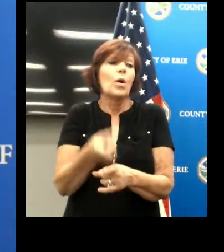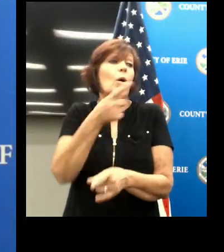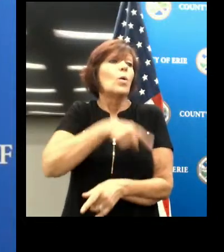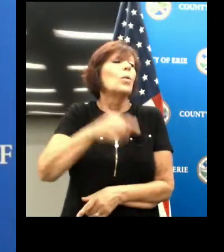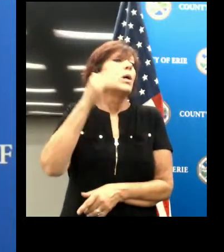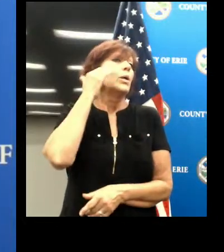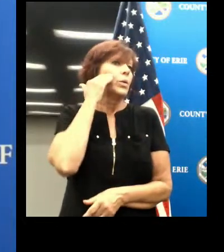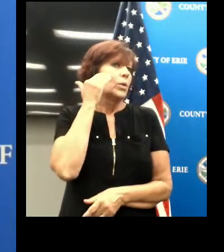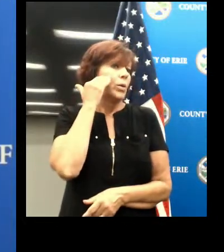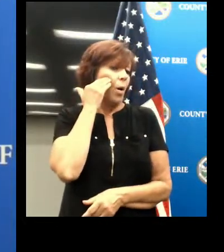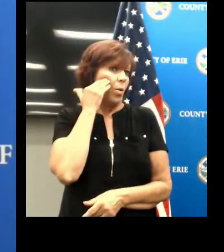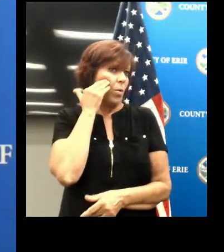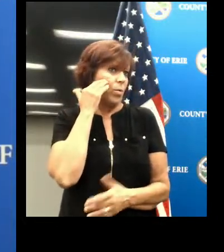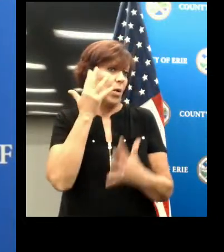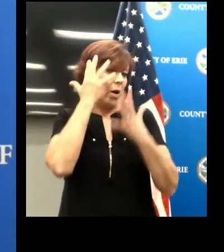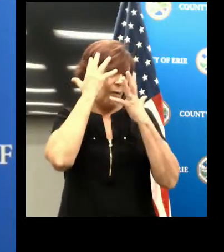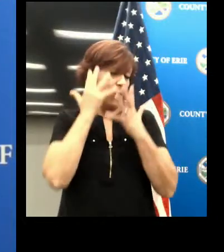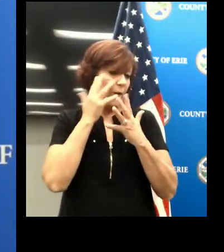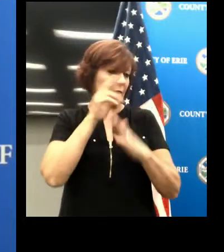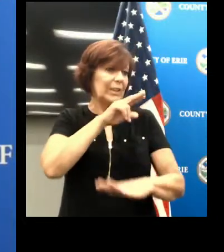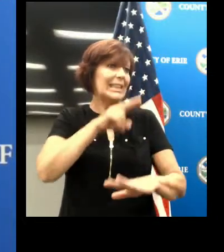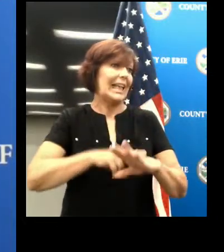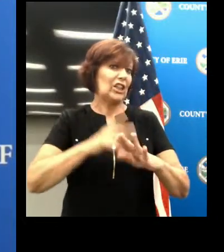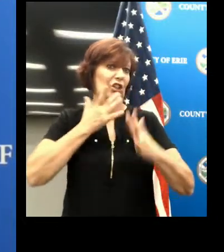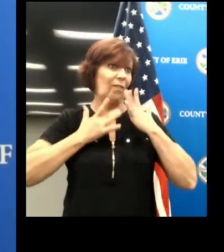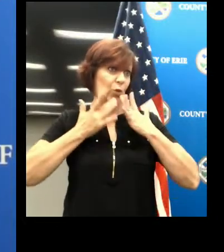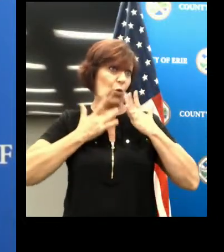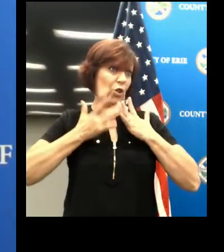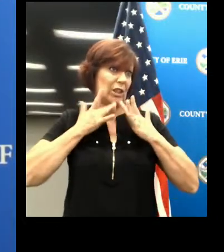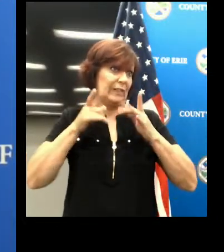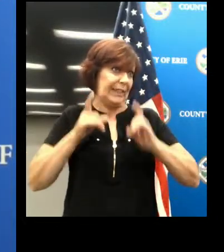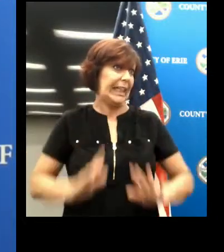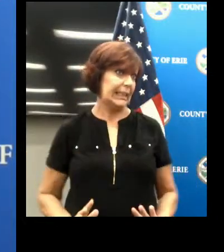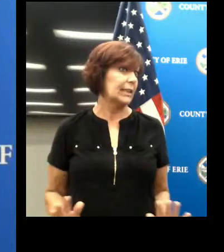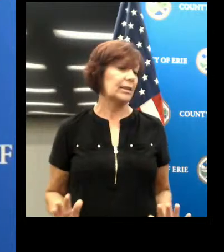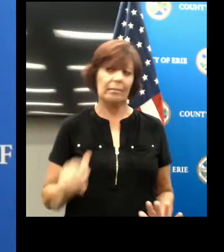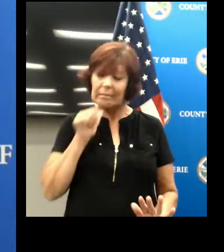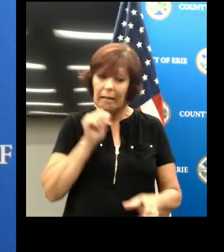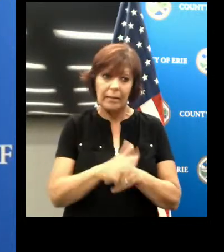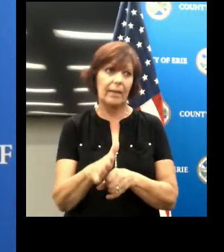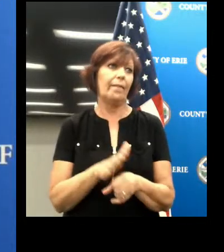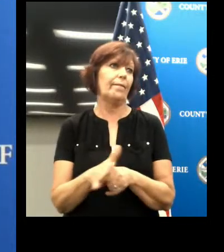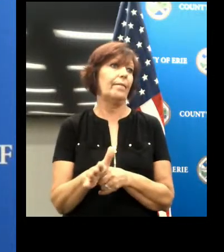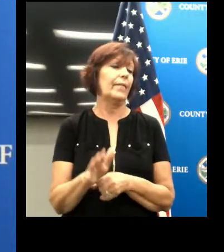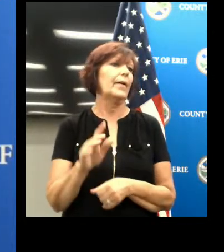that unfortunately there's a national shortage of tests, not just